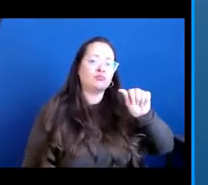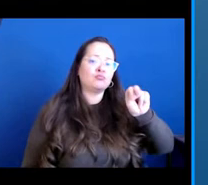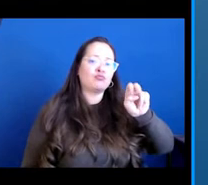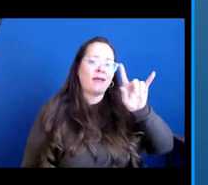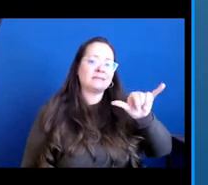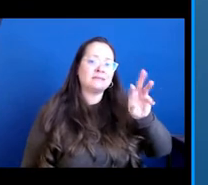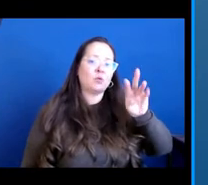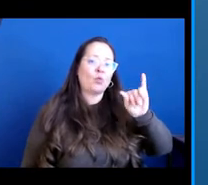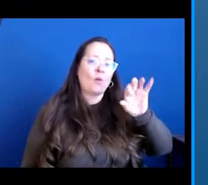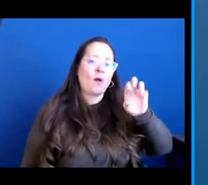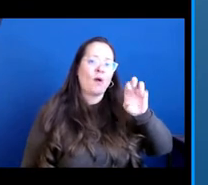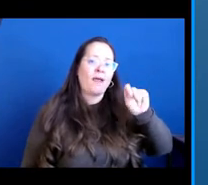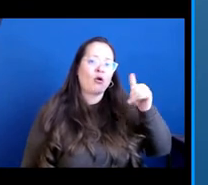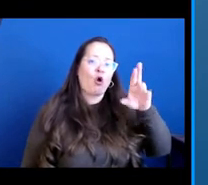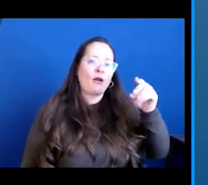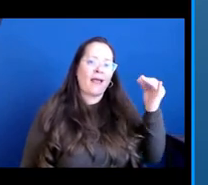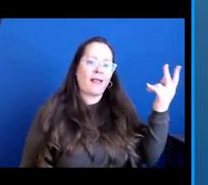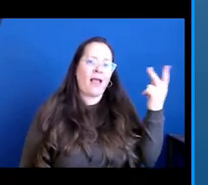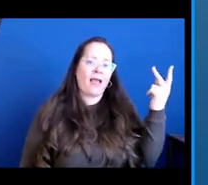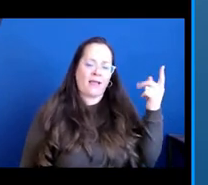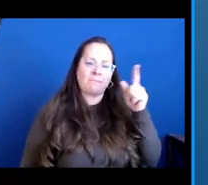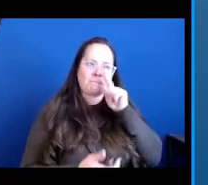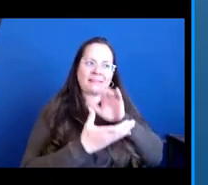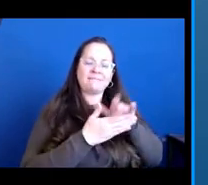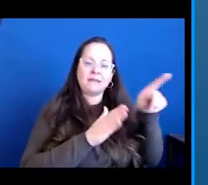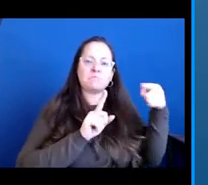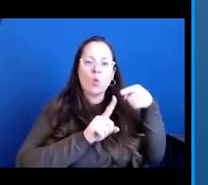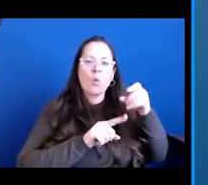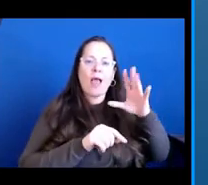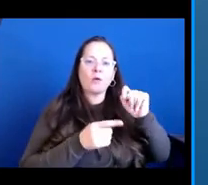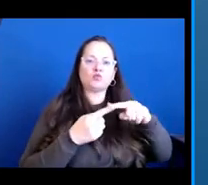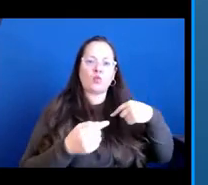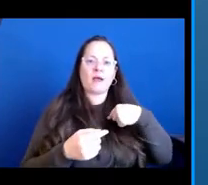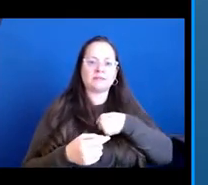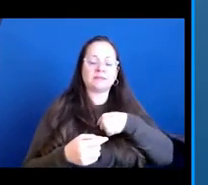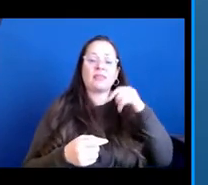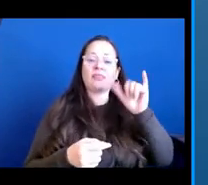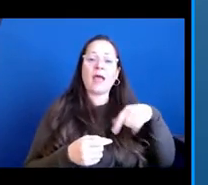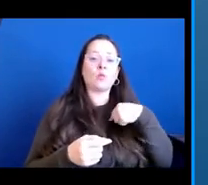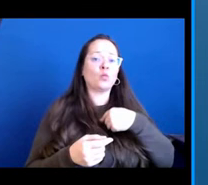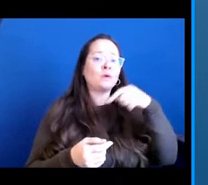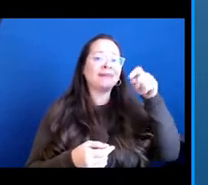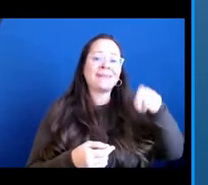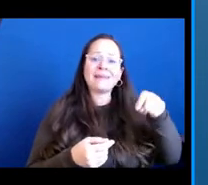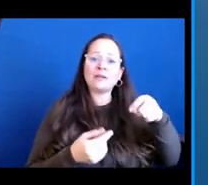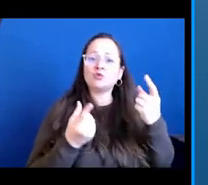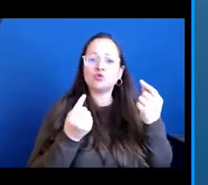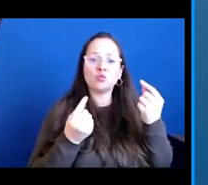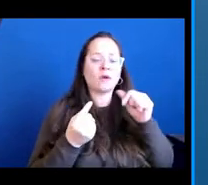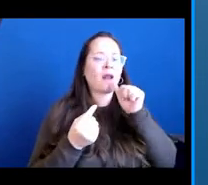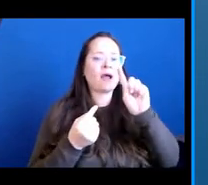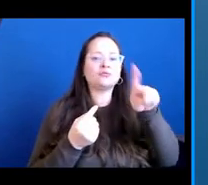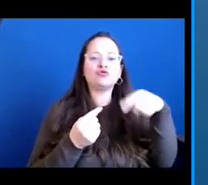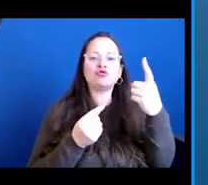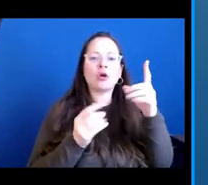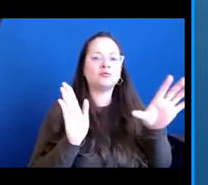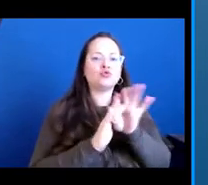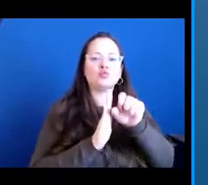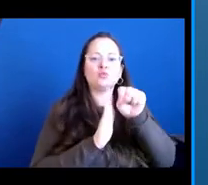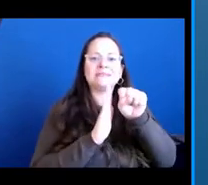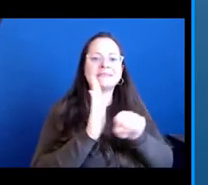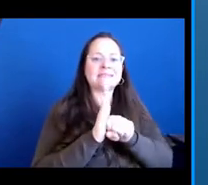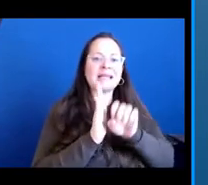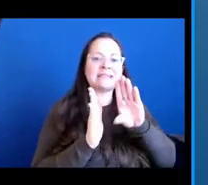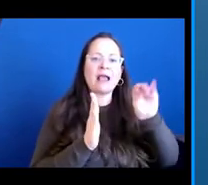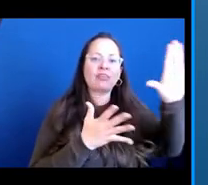to us that what we needed to do is not just to choose States and the order in which they go